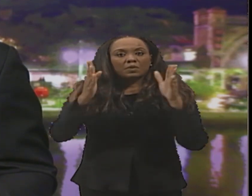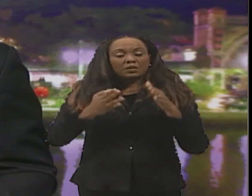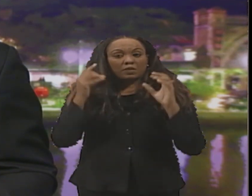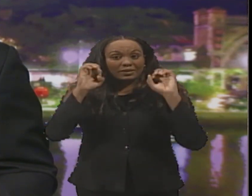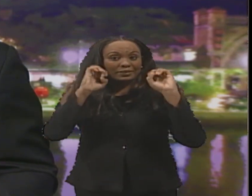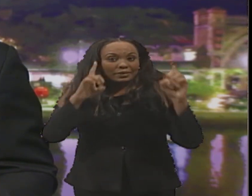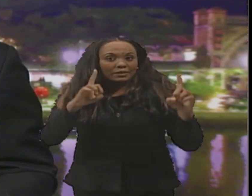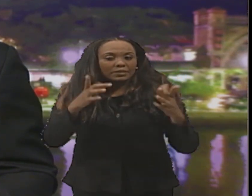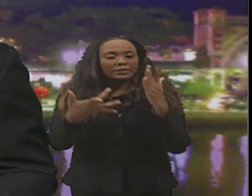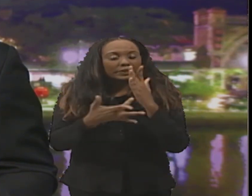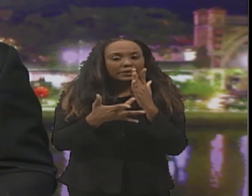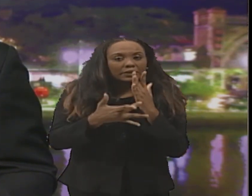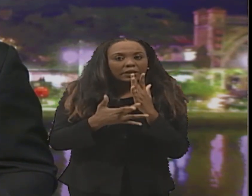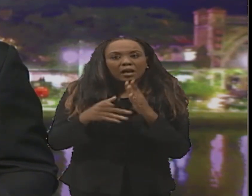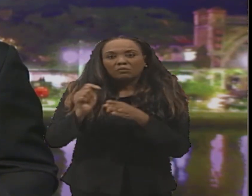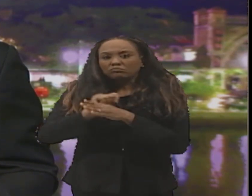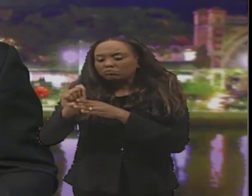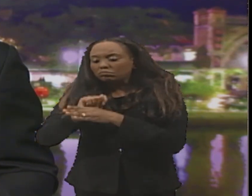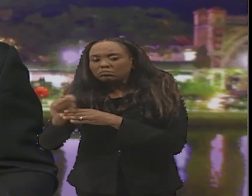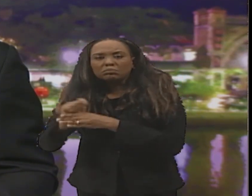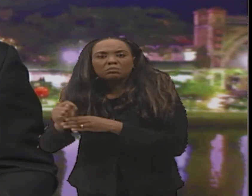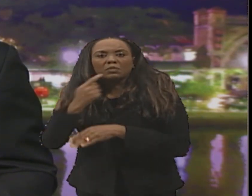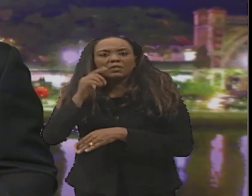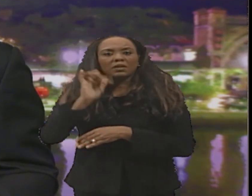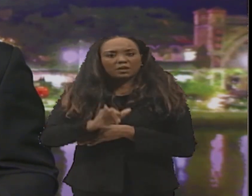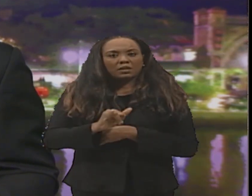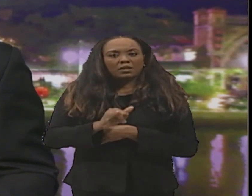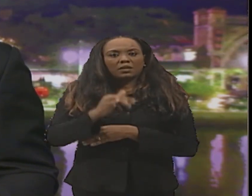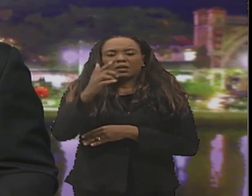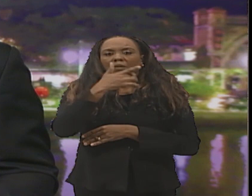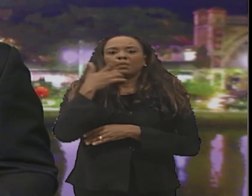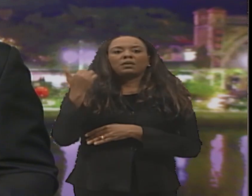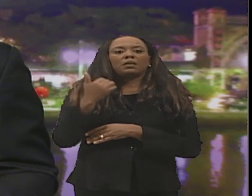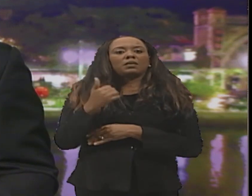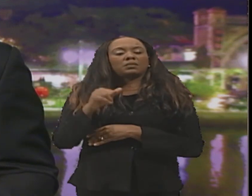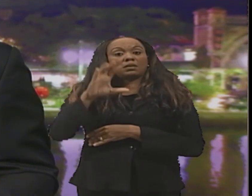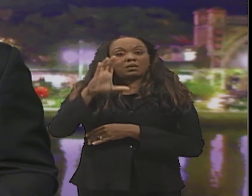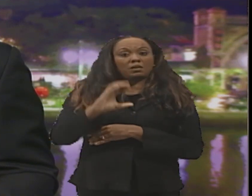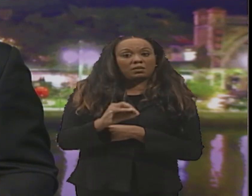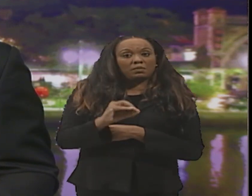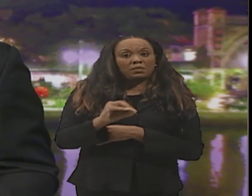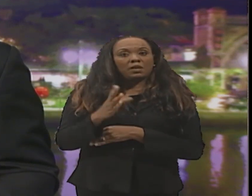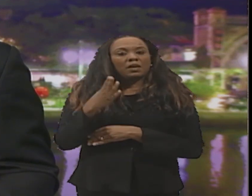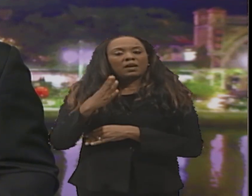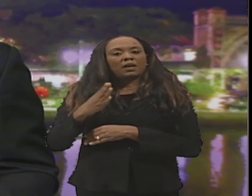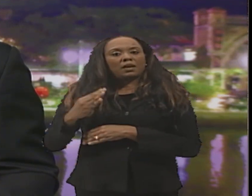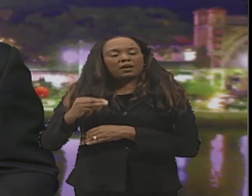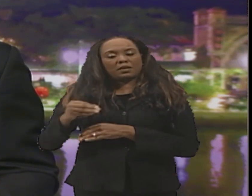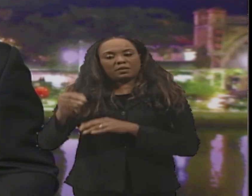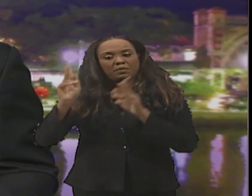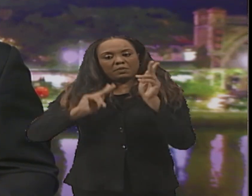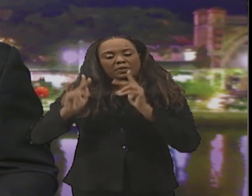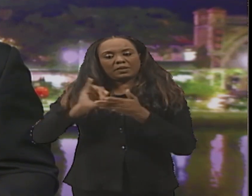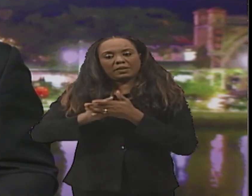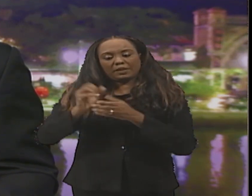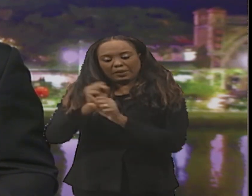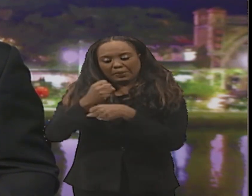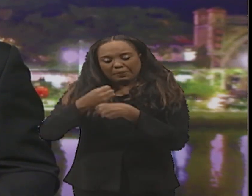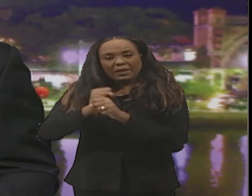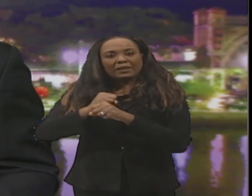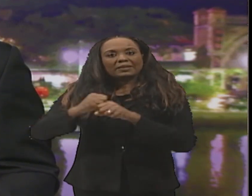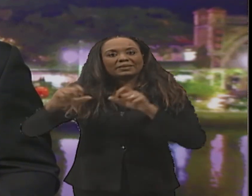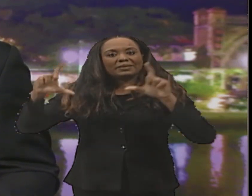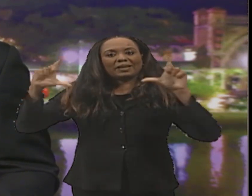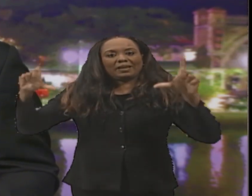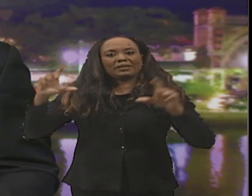Vocational Training, Santia Bradshaw, as Goddard Enterprises and Sign Depot partner with the school to assist in a number of areas.